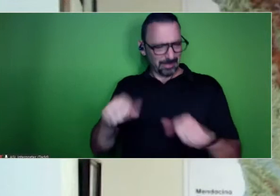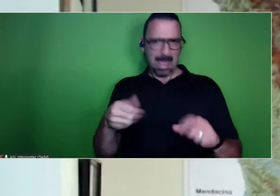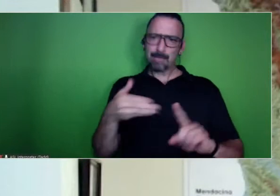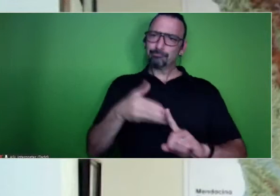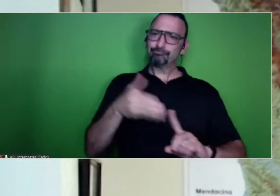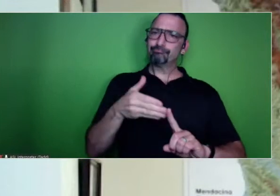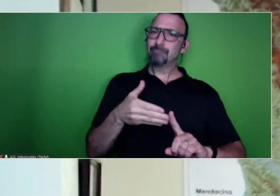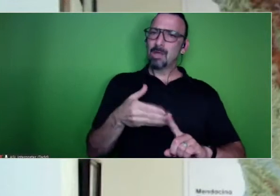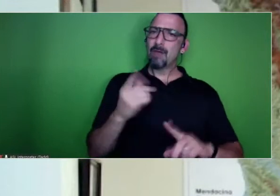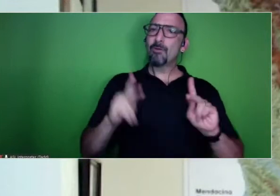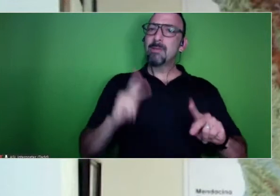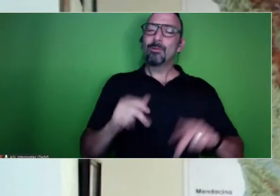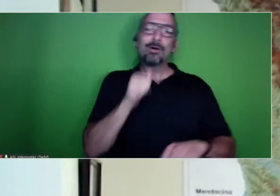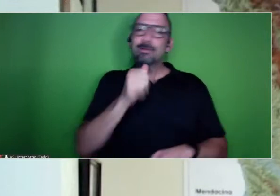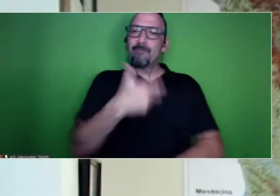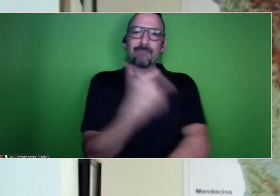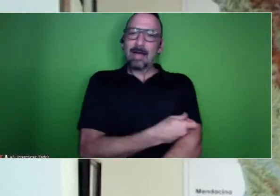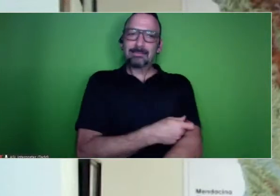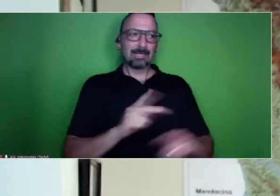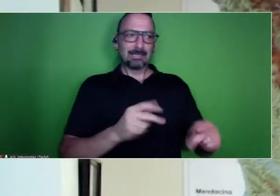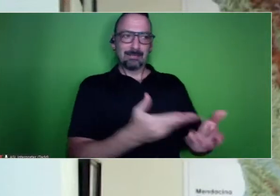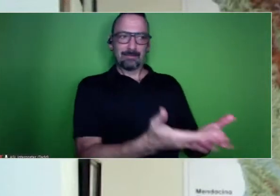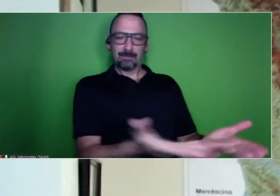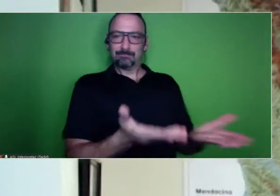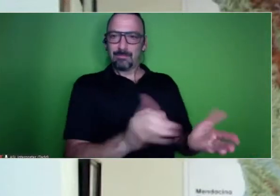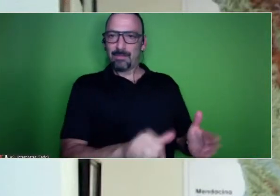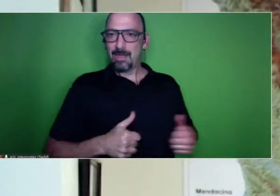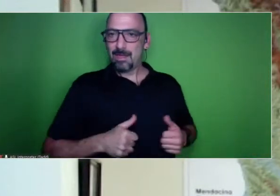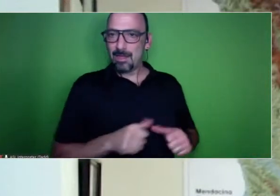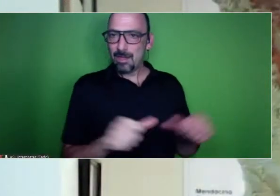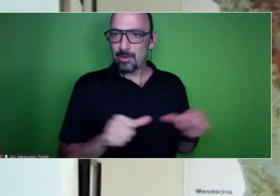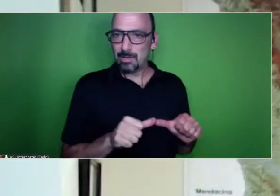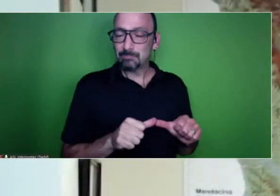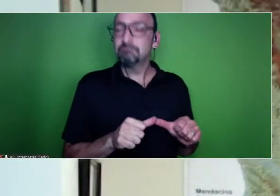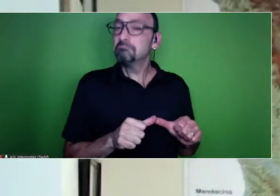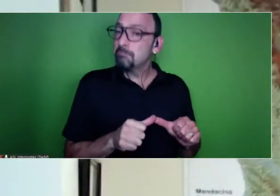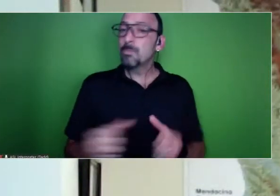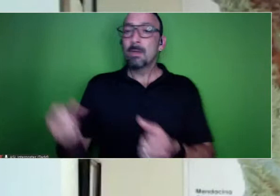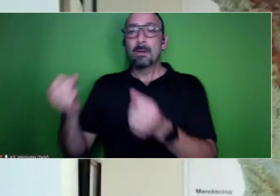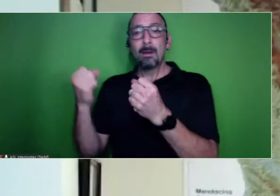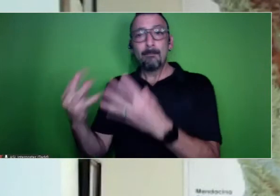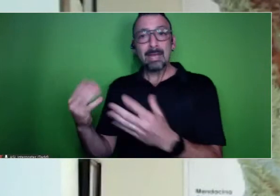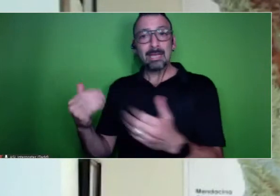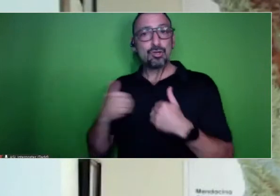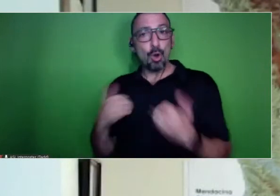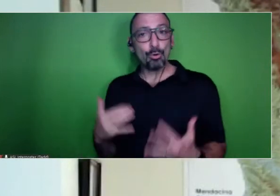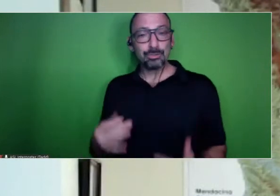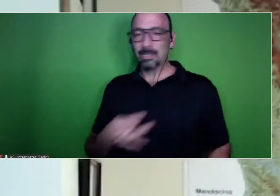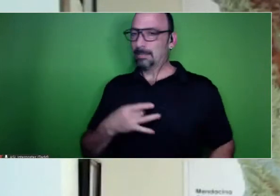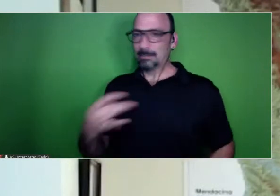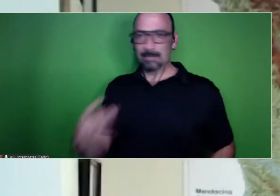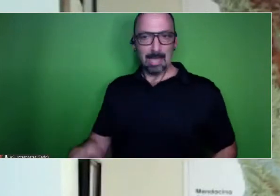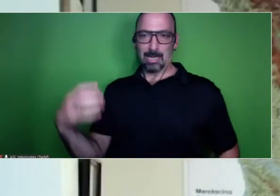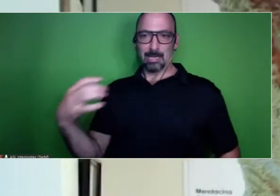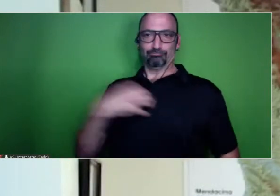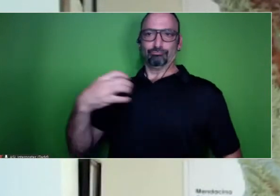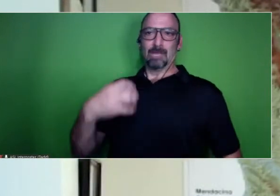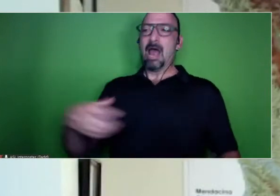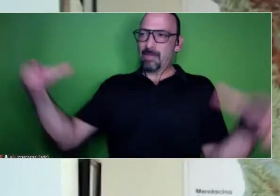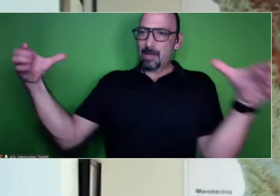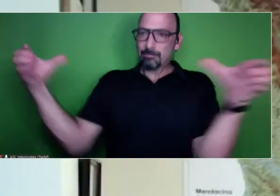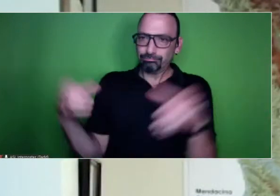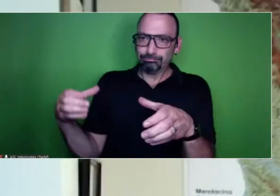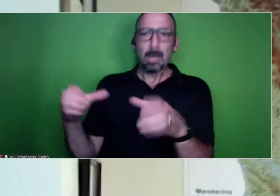the non-vaccinated residents. However, many owners, not all, objected to this and held a meeting on Saturday to speak